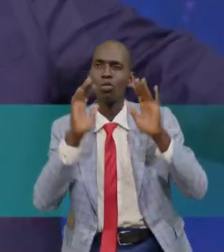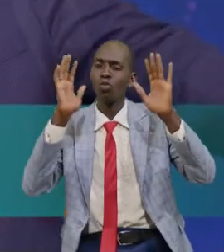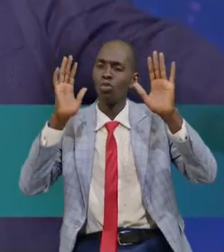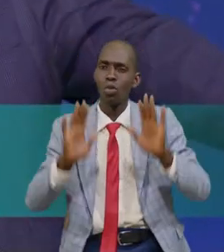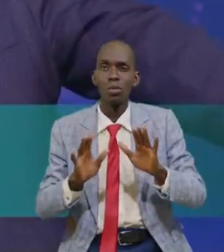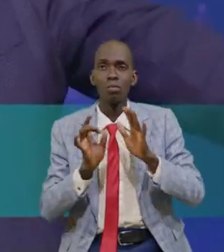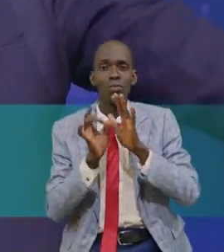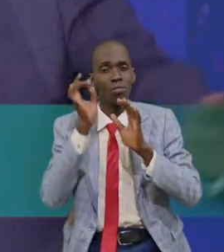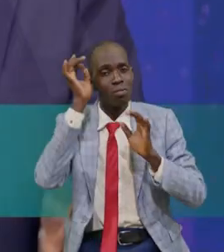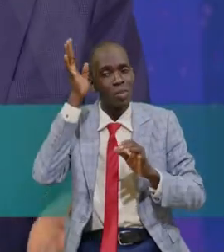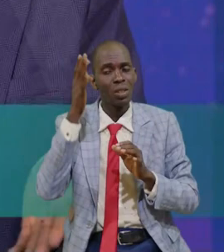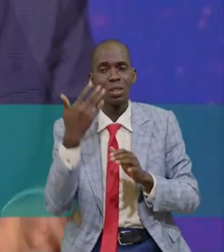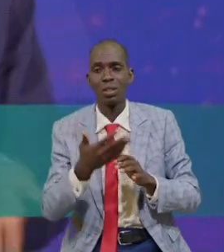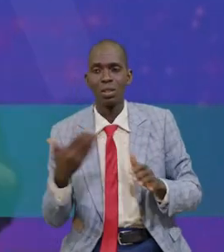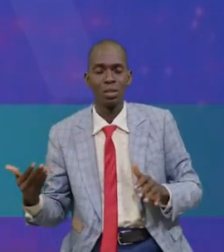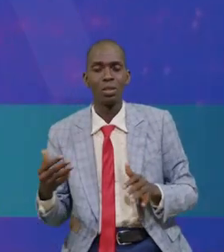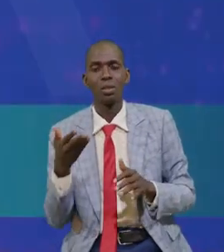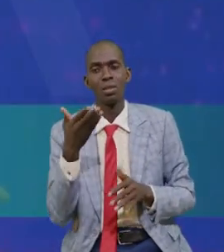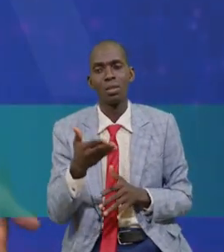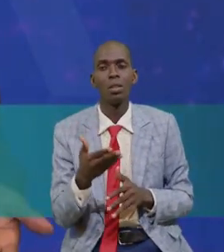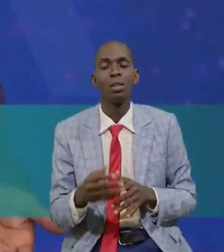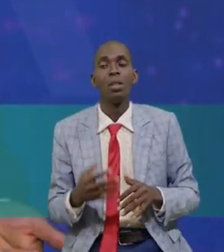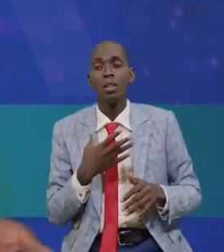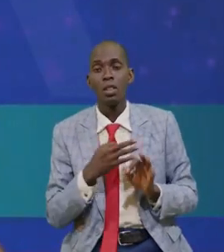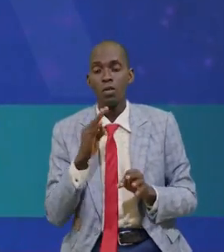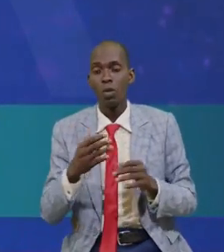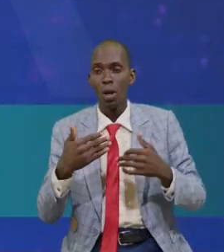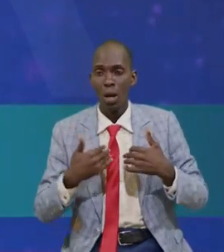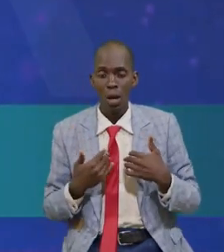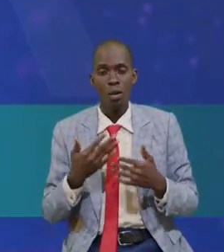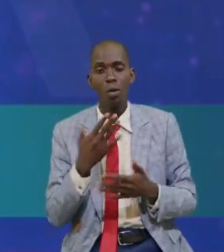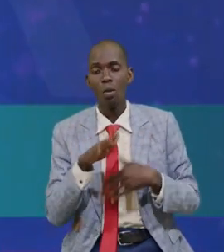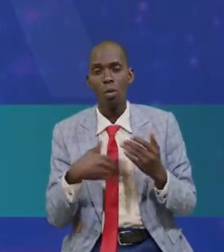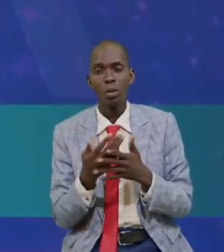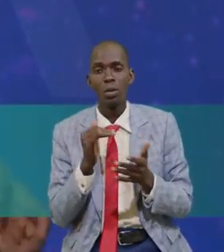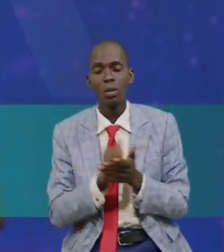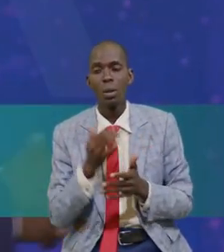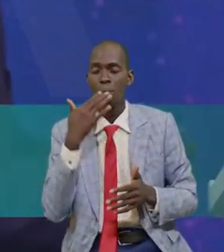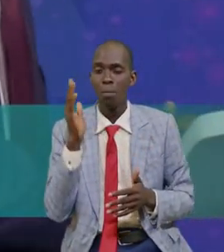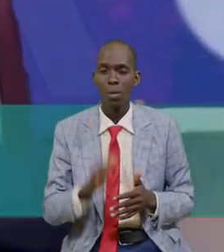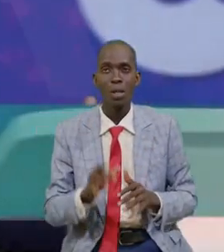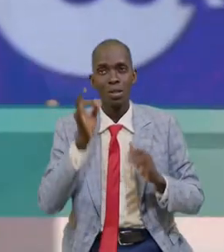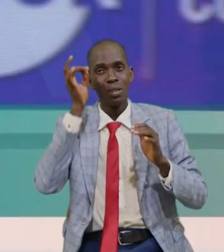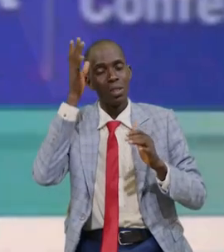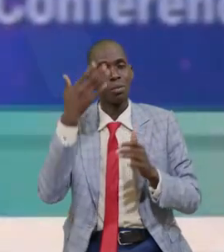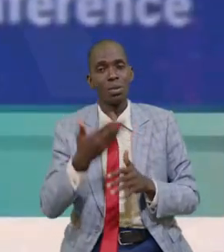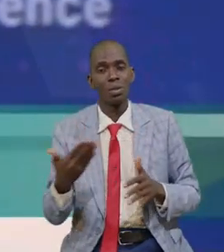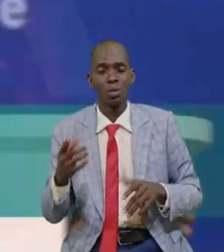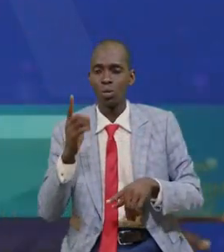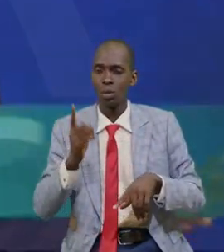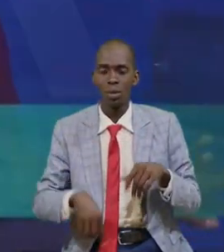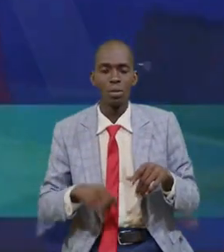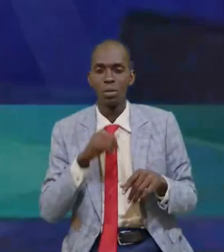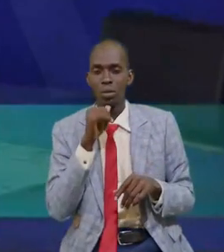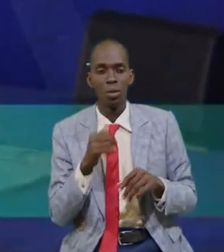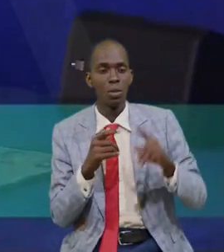do, transgression. If you have them inside, you cannot. It is atrocity. All